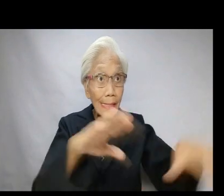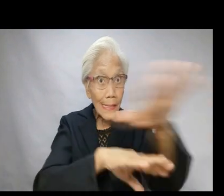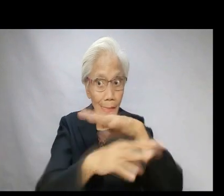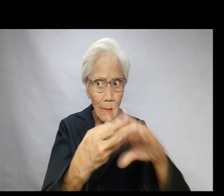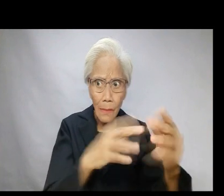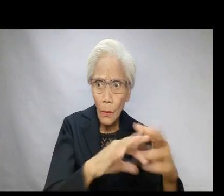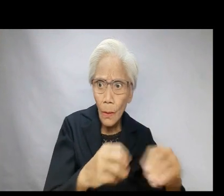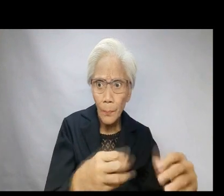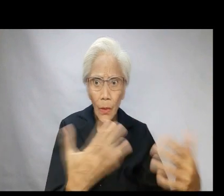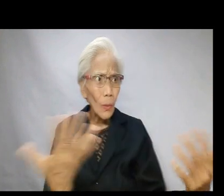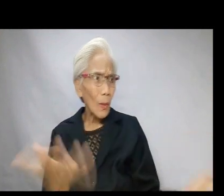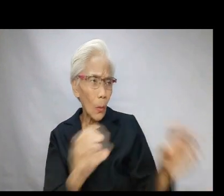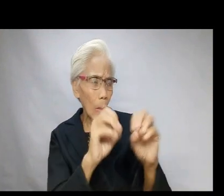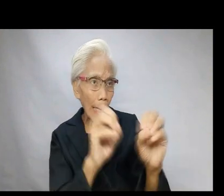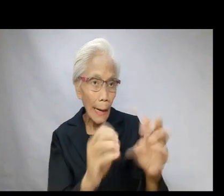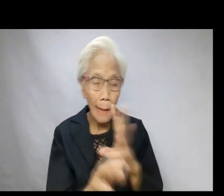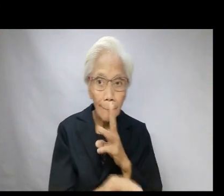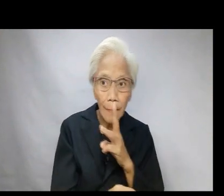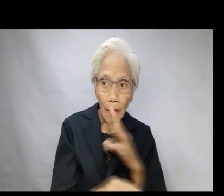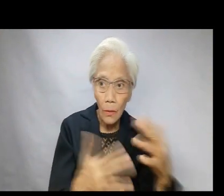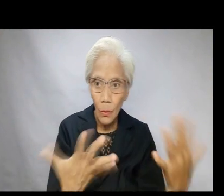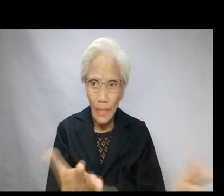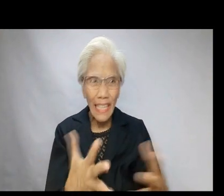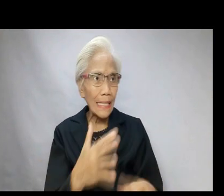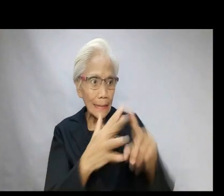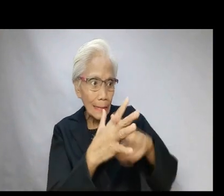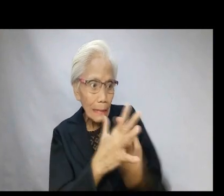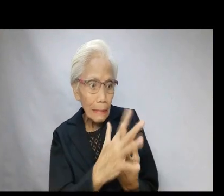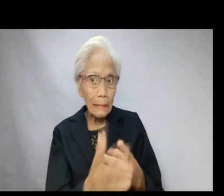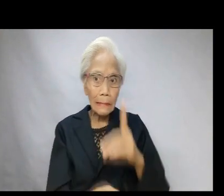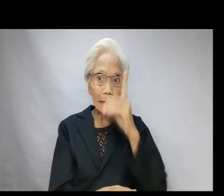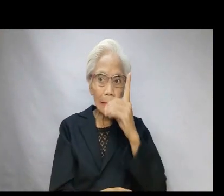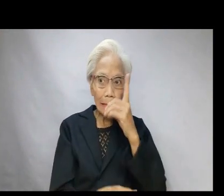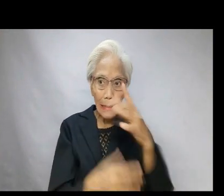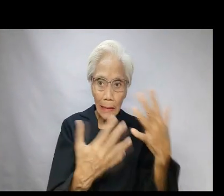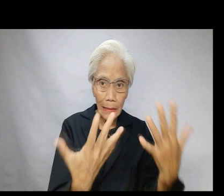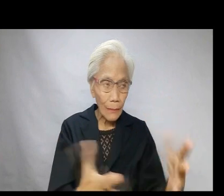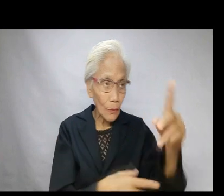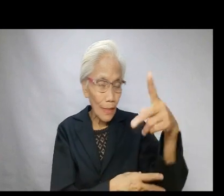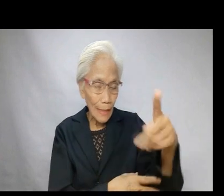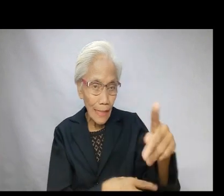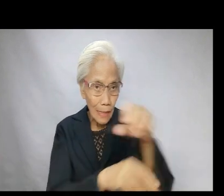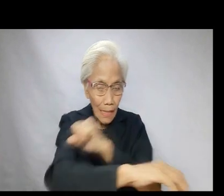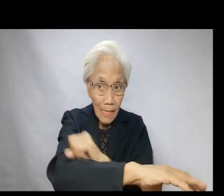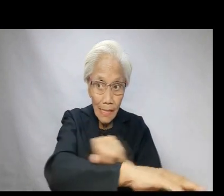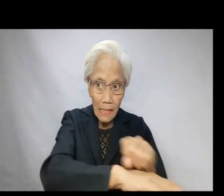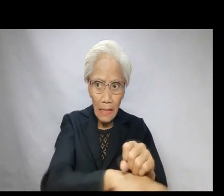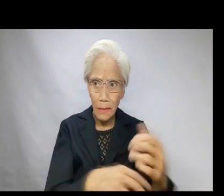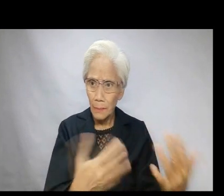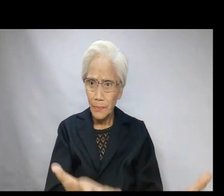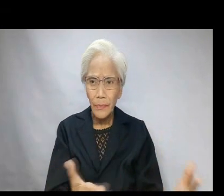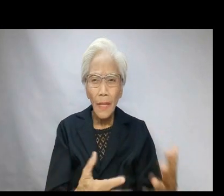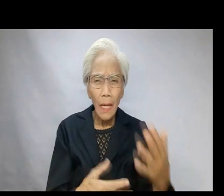the Sahara Desert story, radiator water was what Lak and his assistant started drinking during the polydipsha